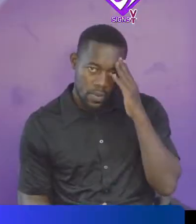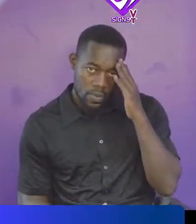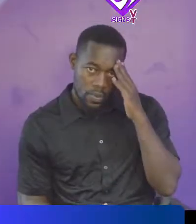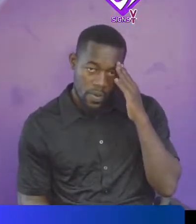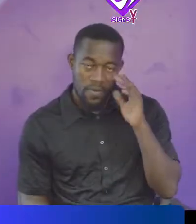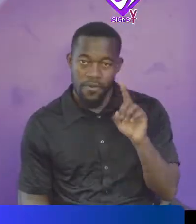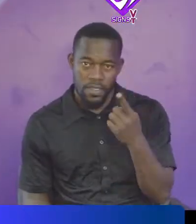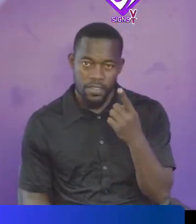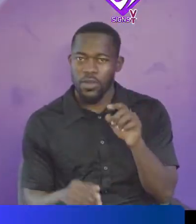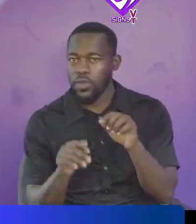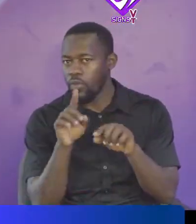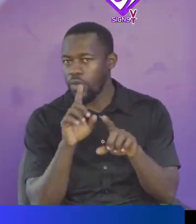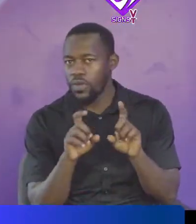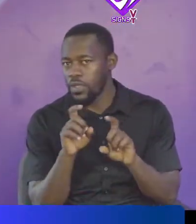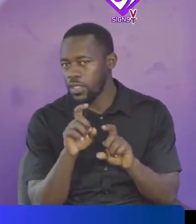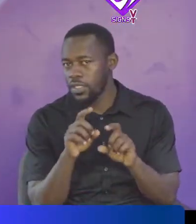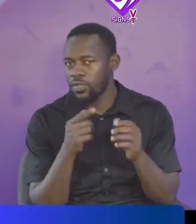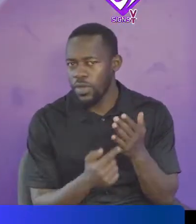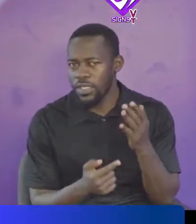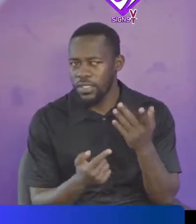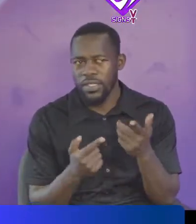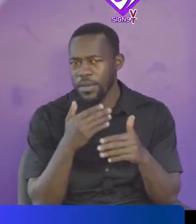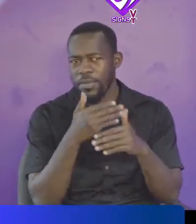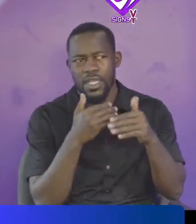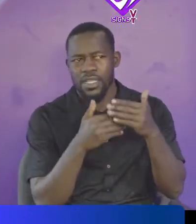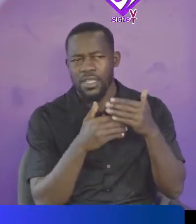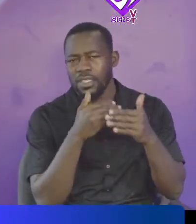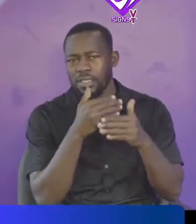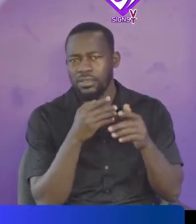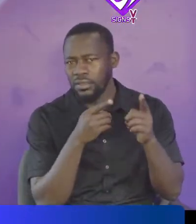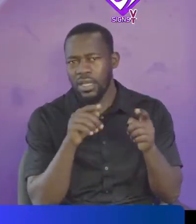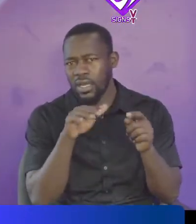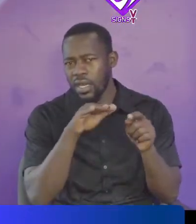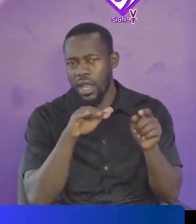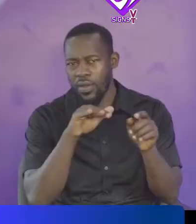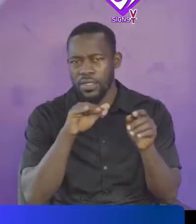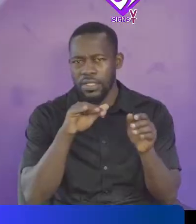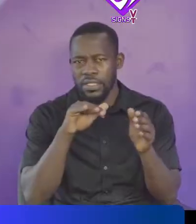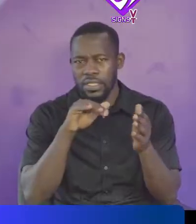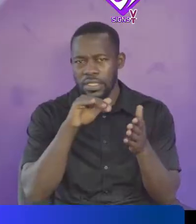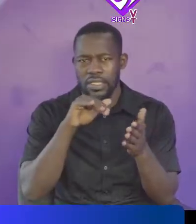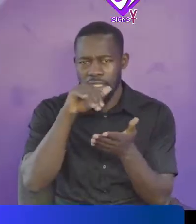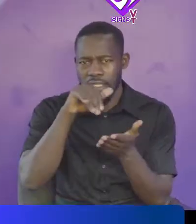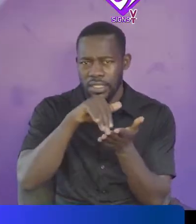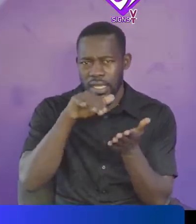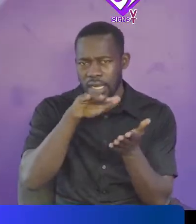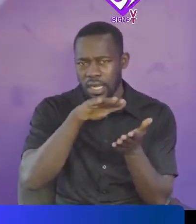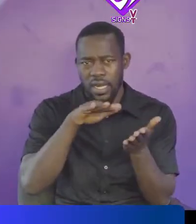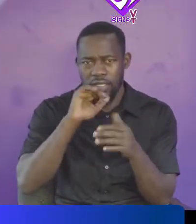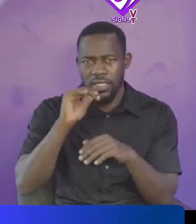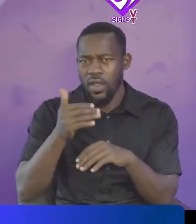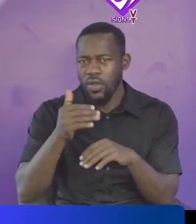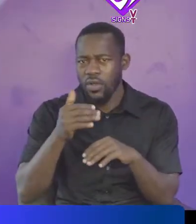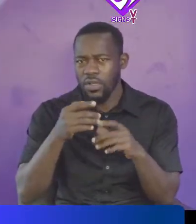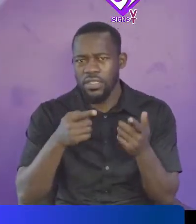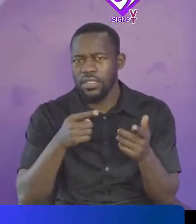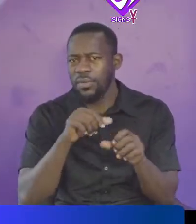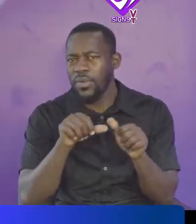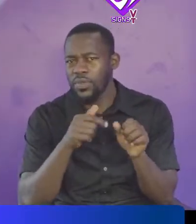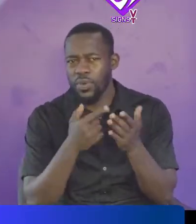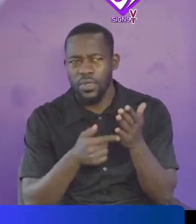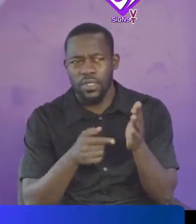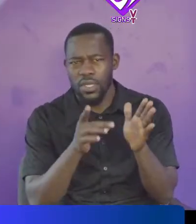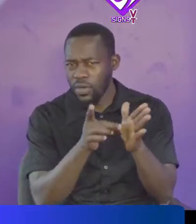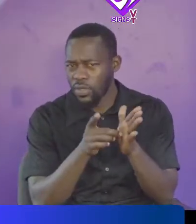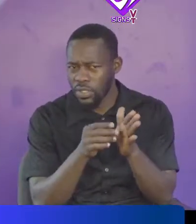that I asked her about that building that is used as a converging center in town. What is it really about? Do the doors really